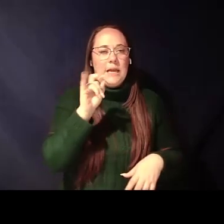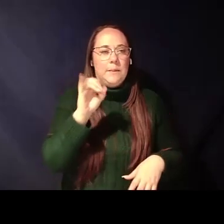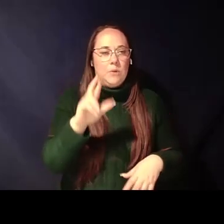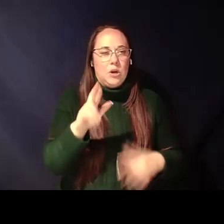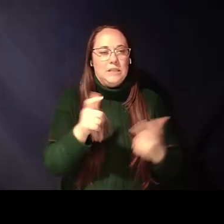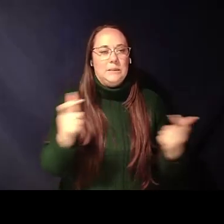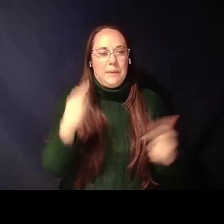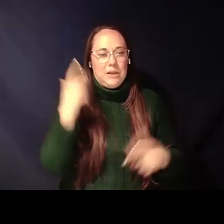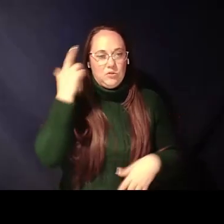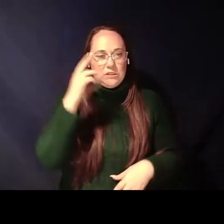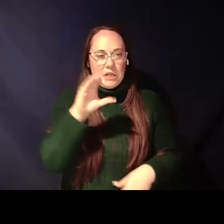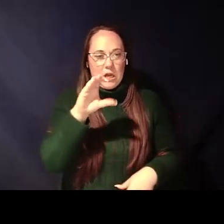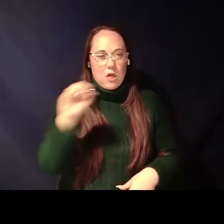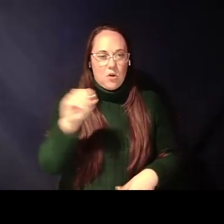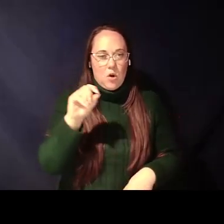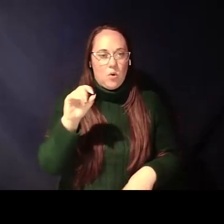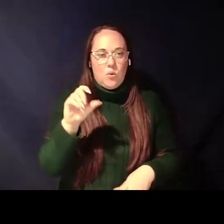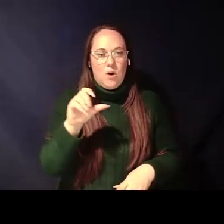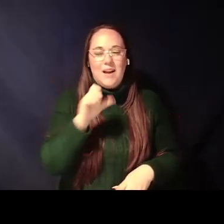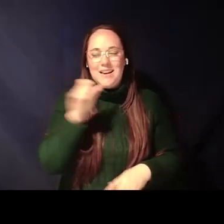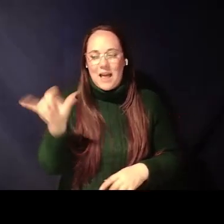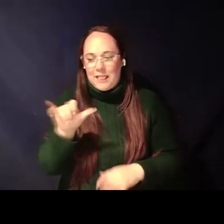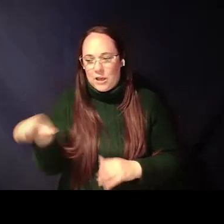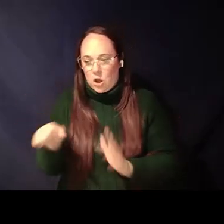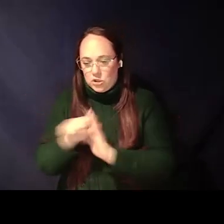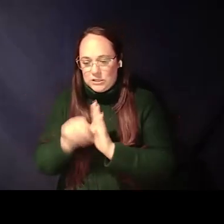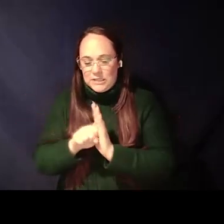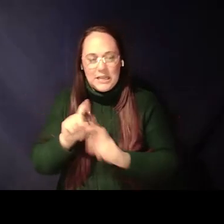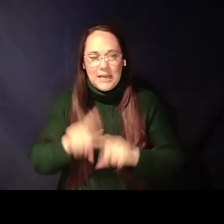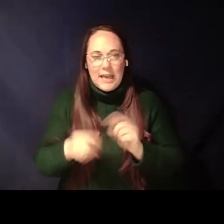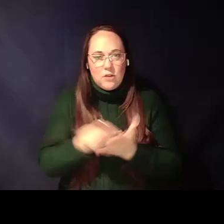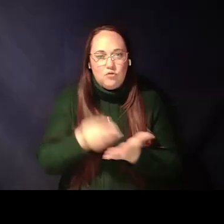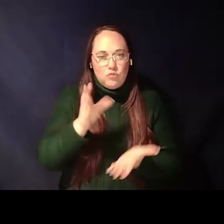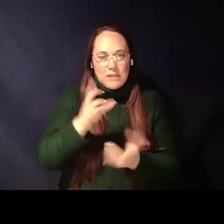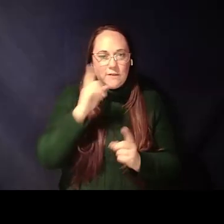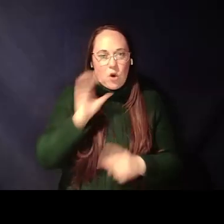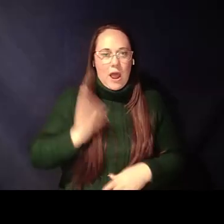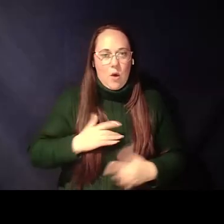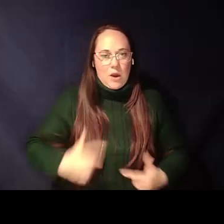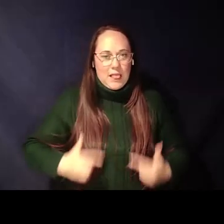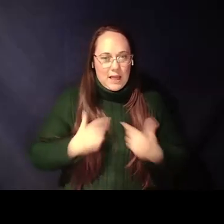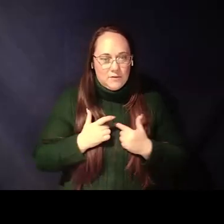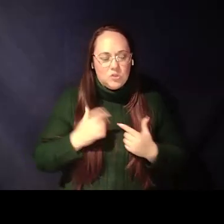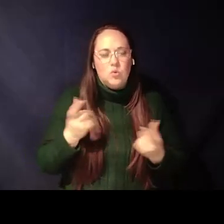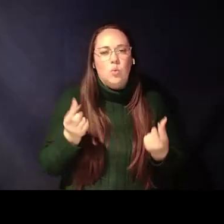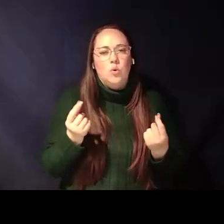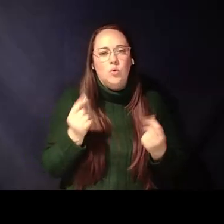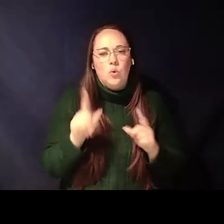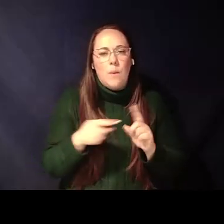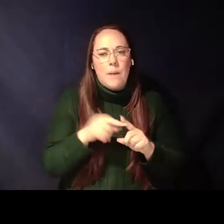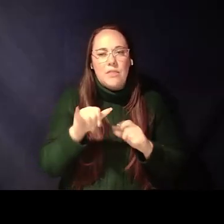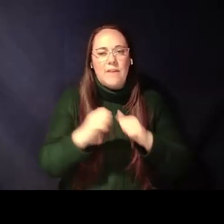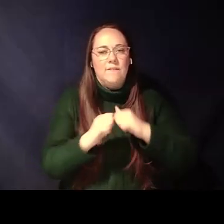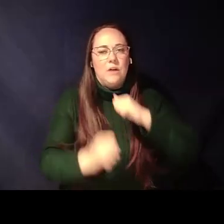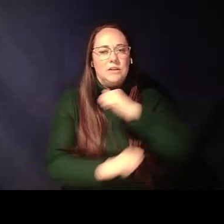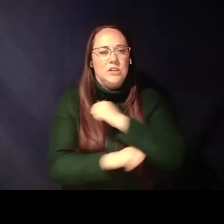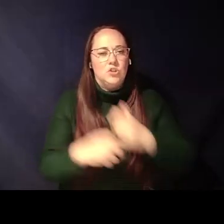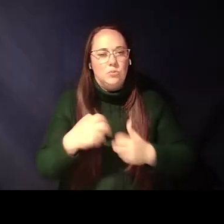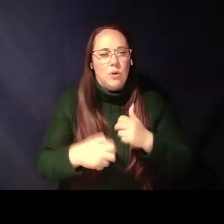states, can't raise enough funds for things we need for our lives. What can be done about that foundational